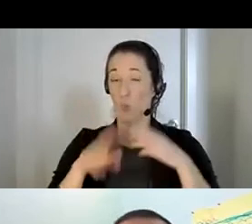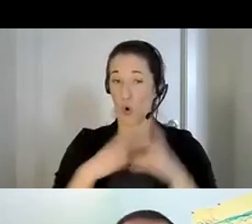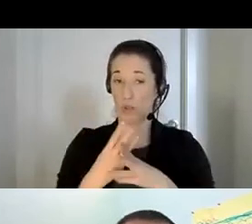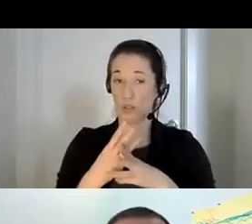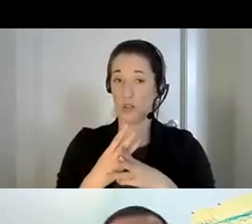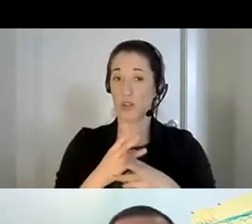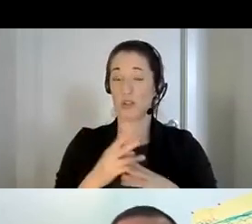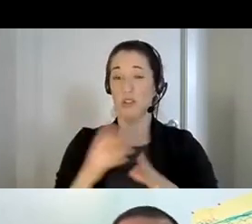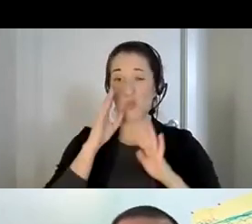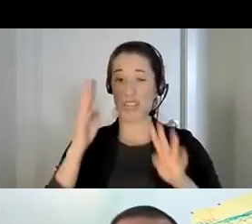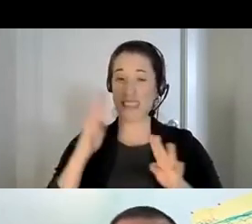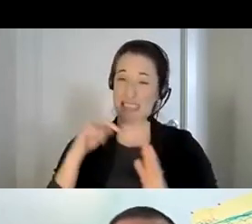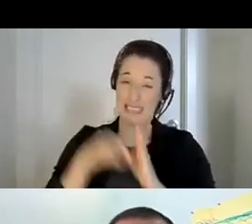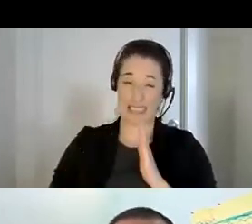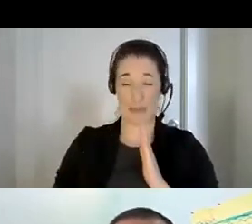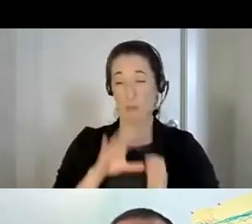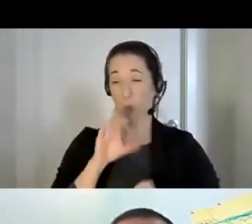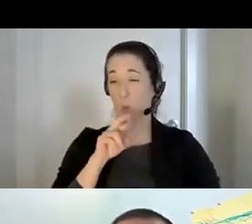my peoples and other colonized peoples.